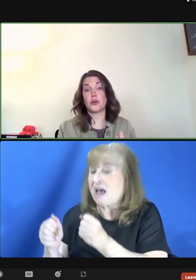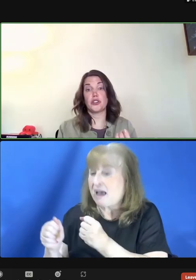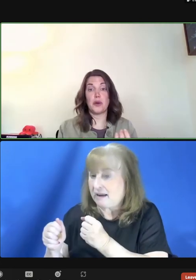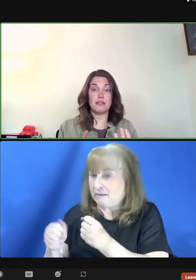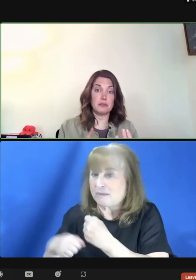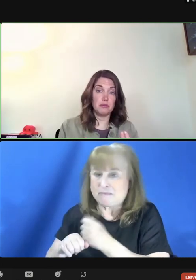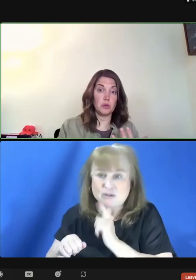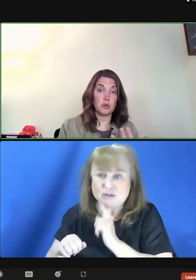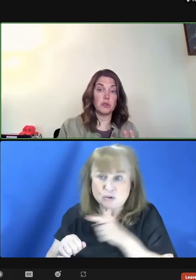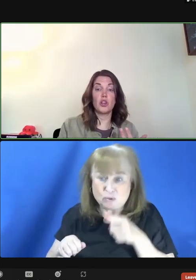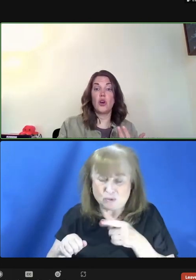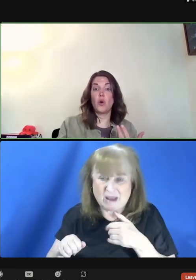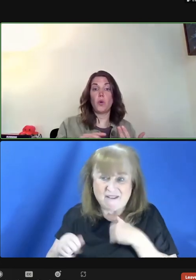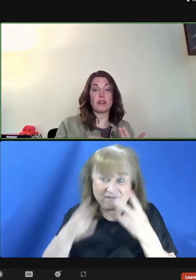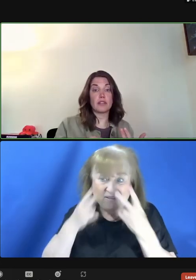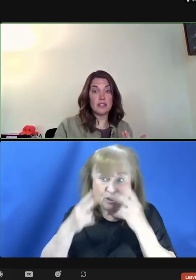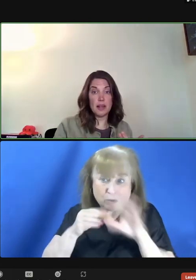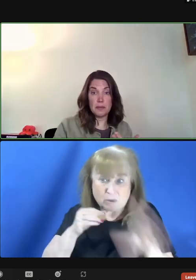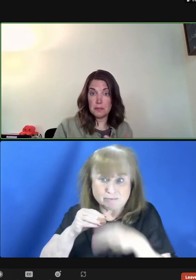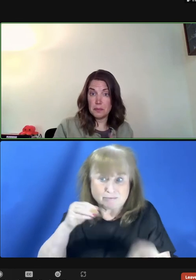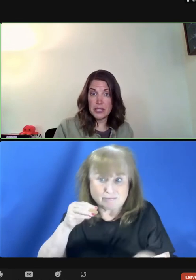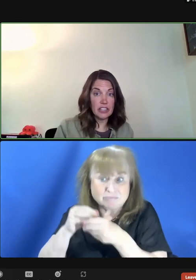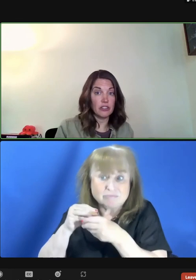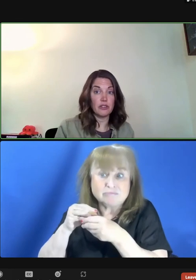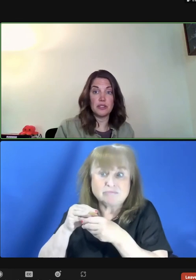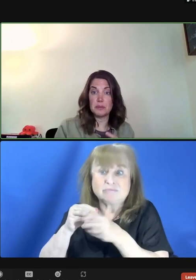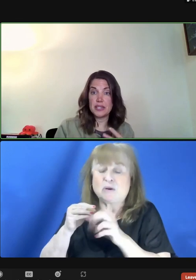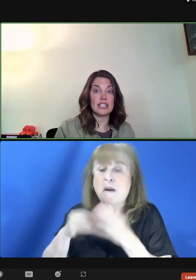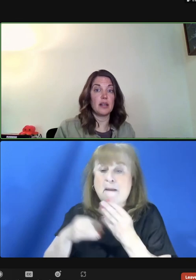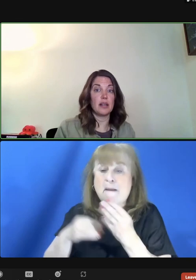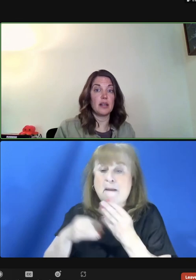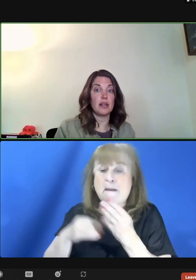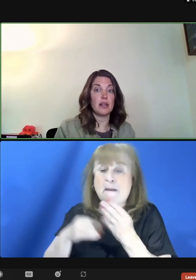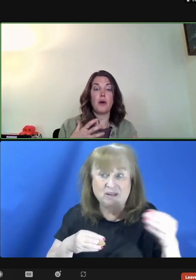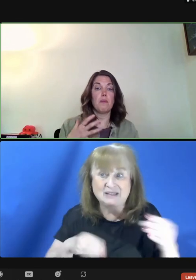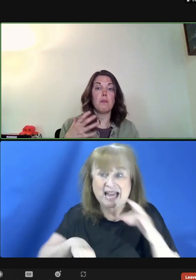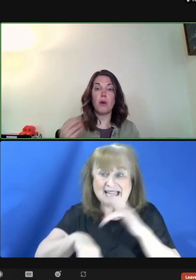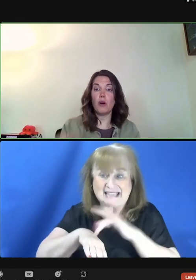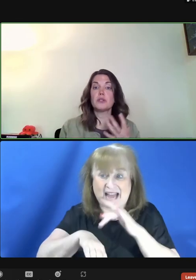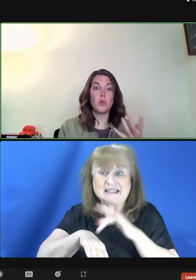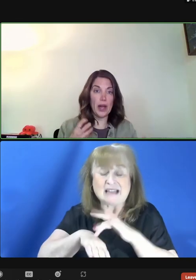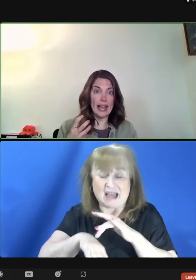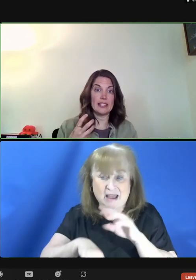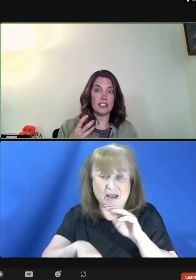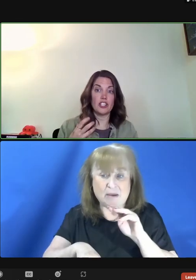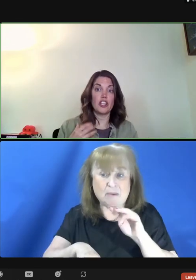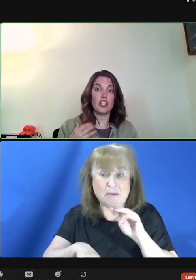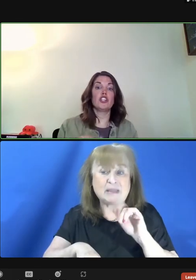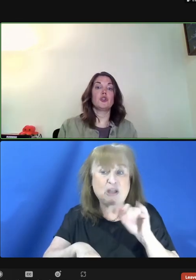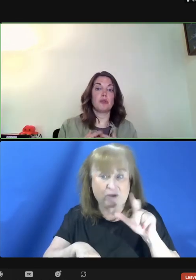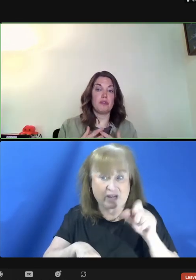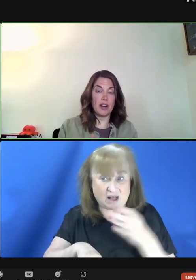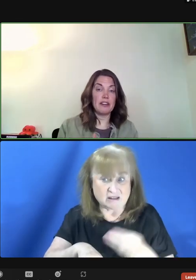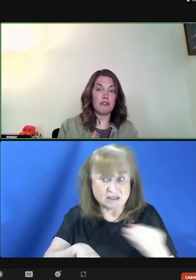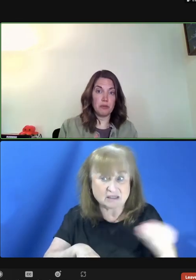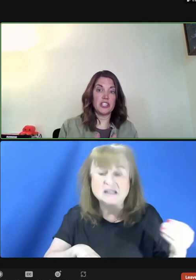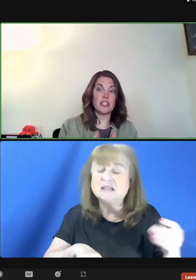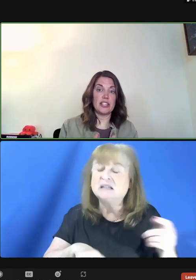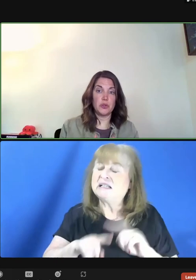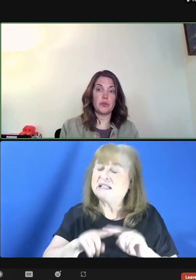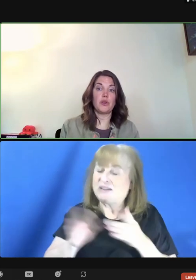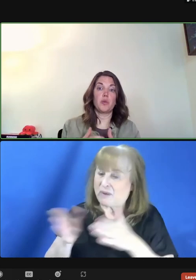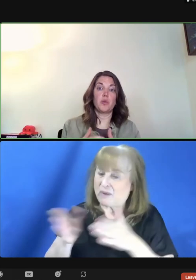also making sure you have some visuals or some materials, some tactile materials, multiple ways to